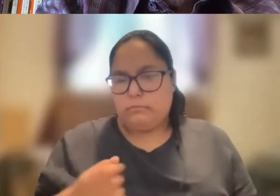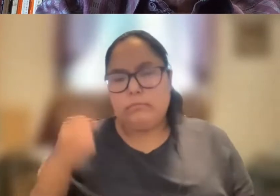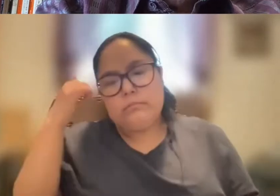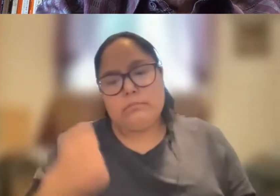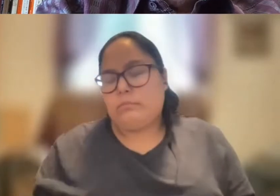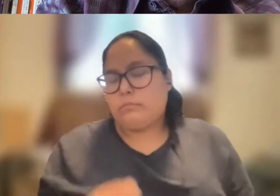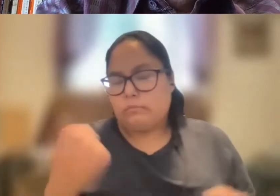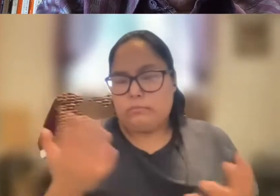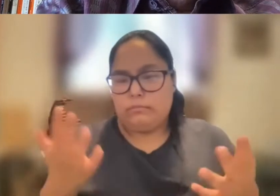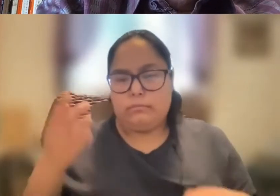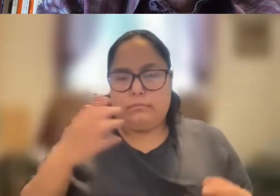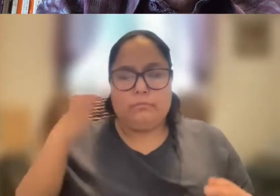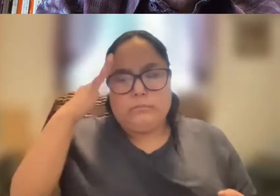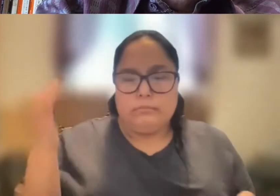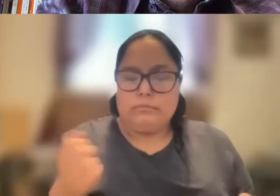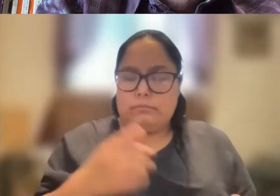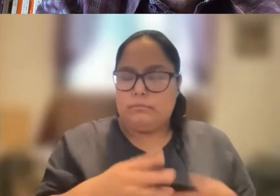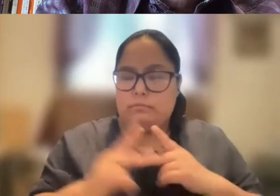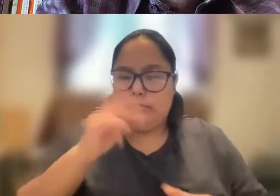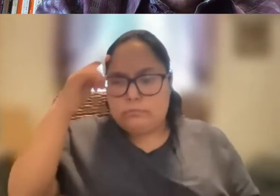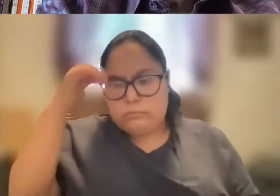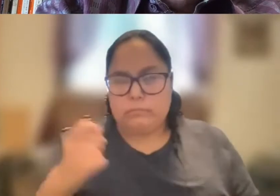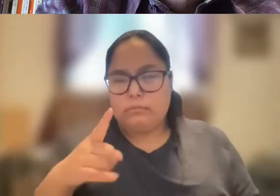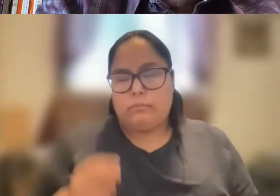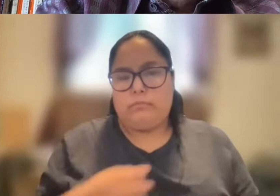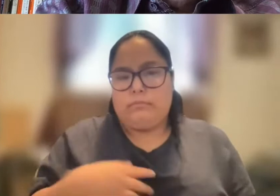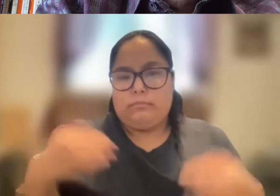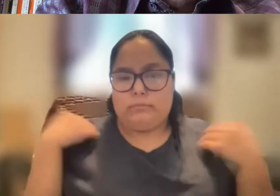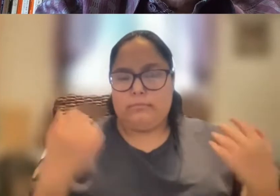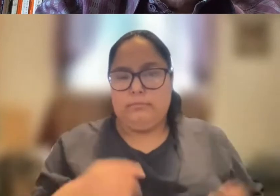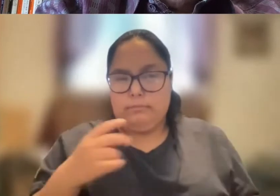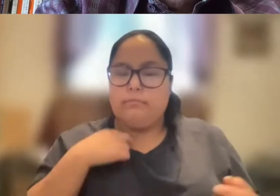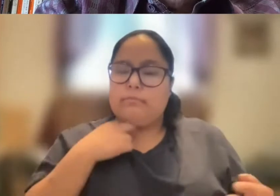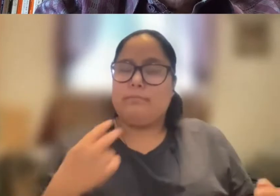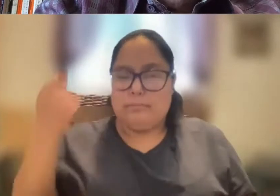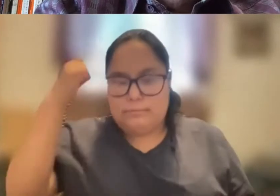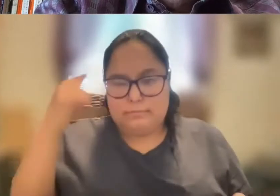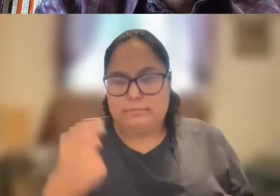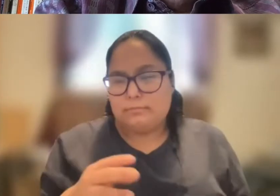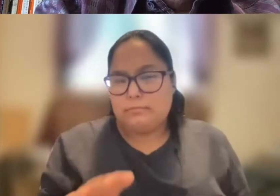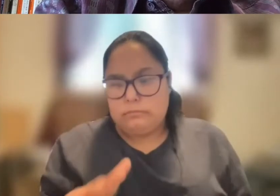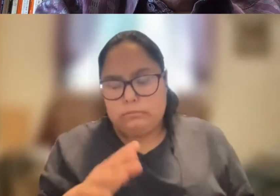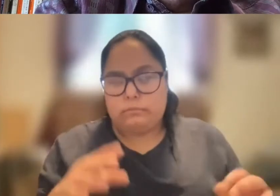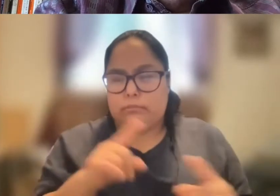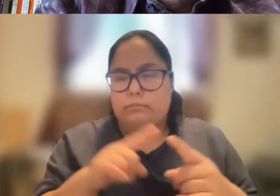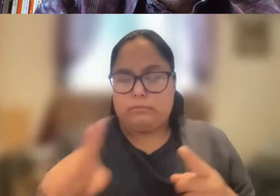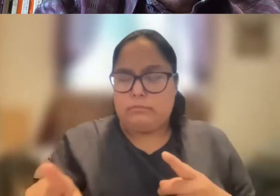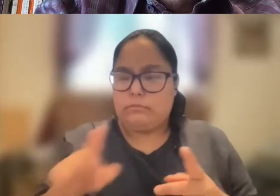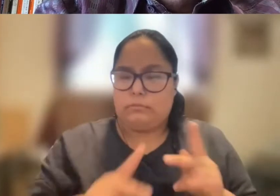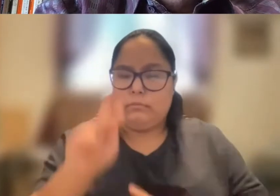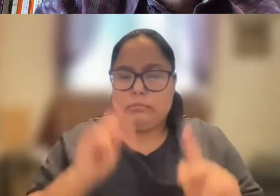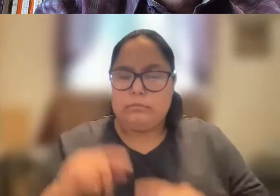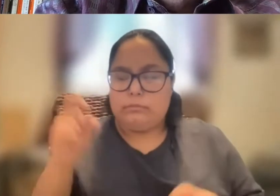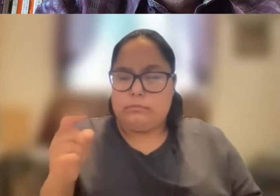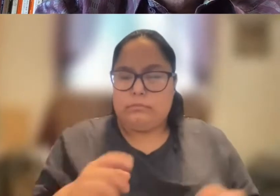understand why people don't understand. And I don't understand why I have to be the voice that's telling people this is what